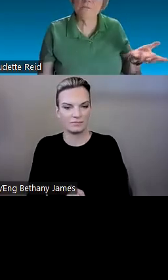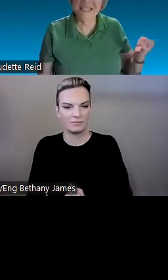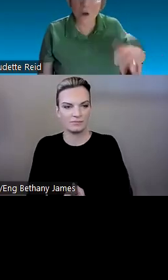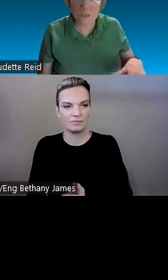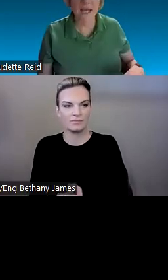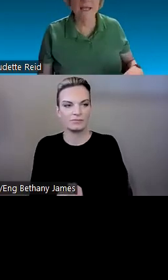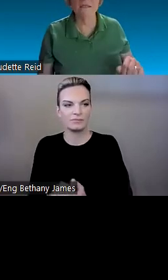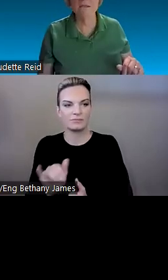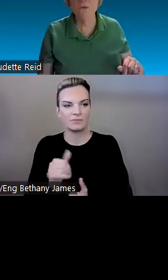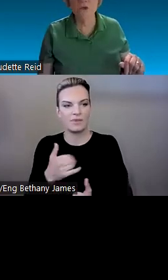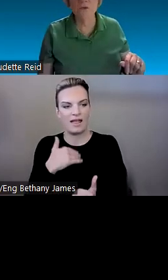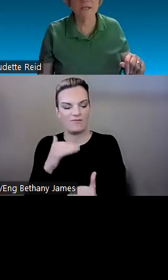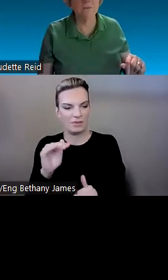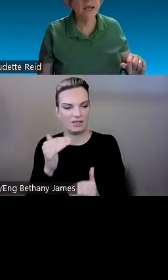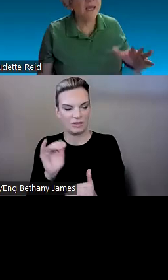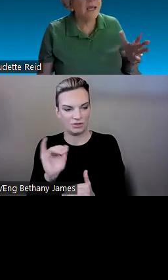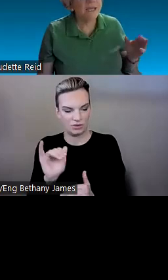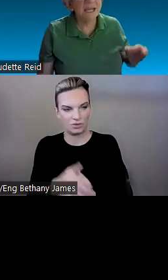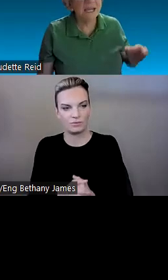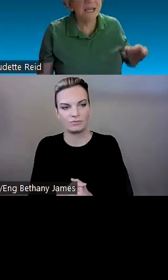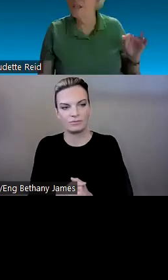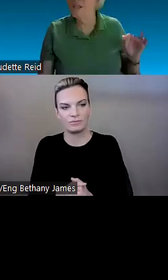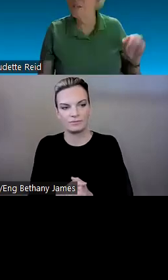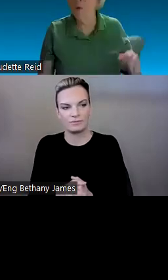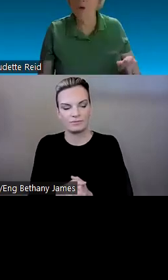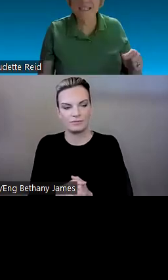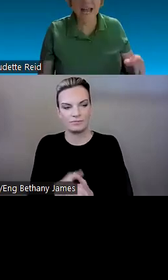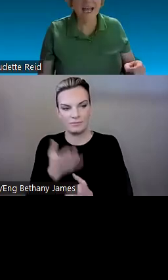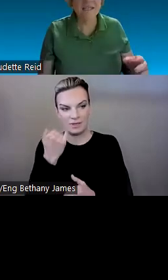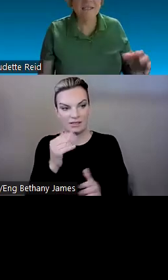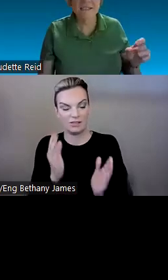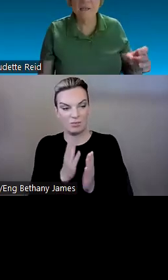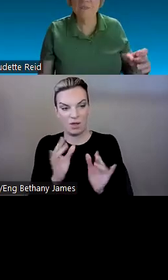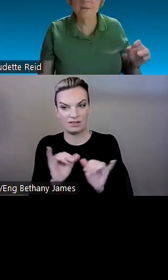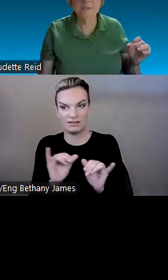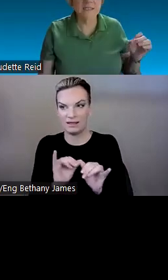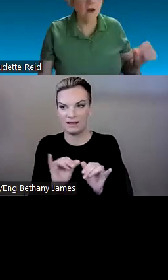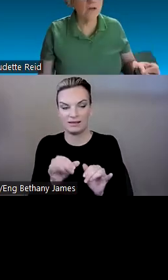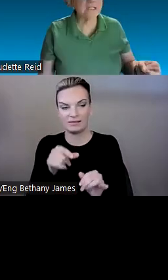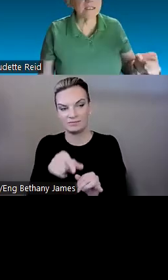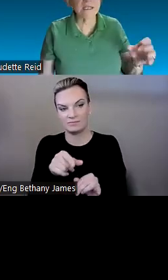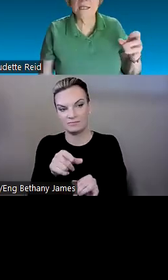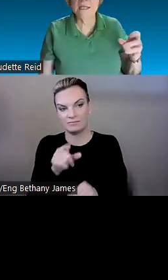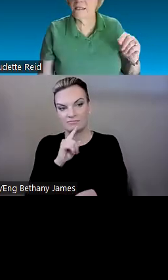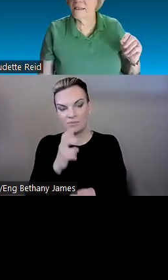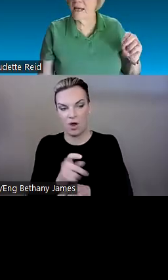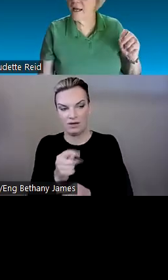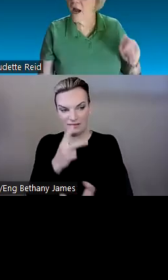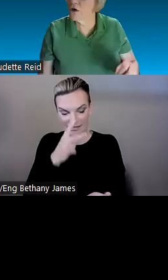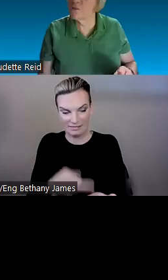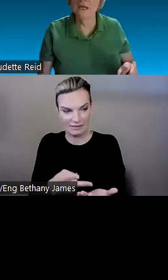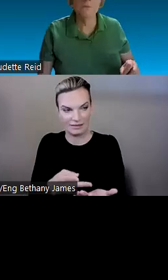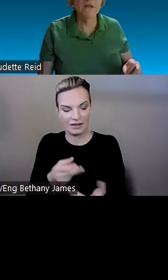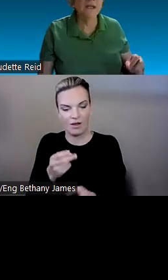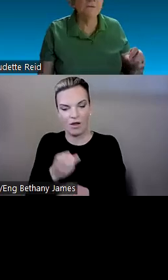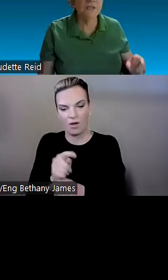some downsides to using them. Because of the small size, sometimes it's hard to see it and